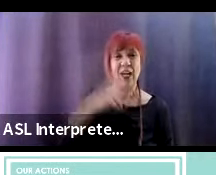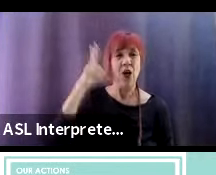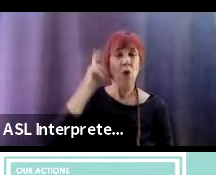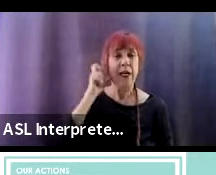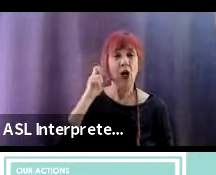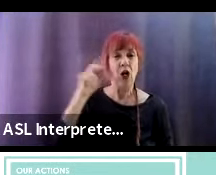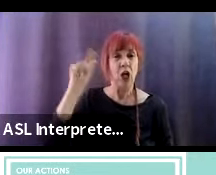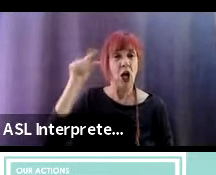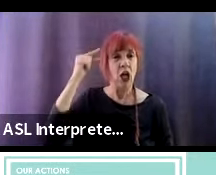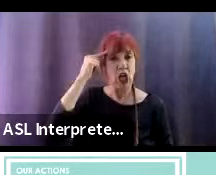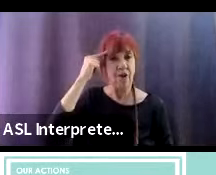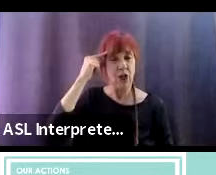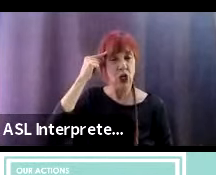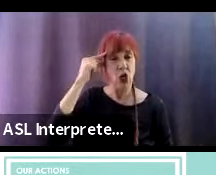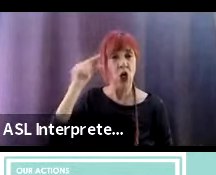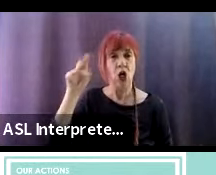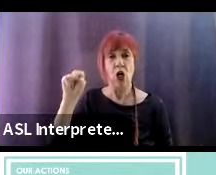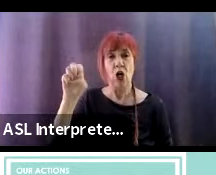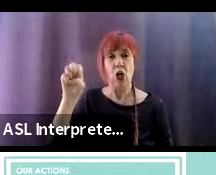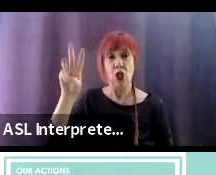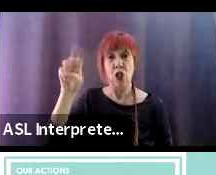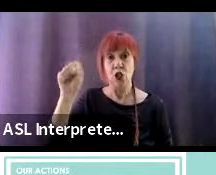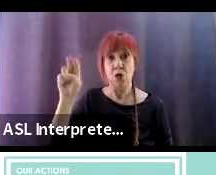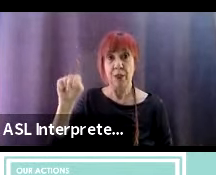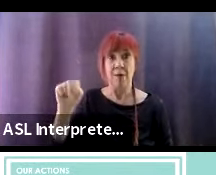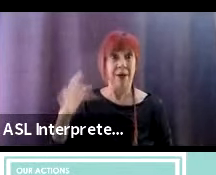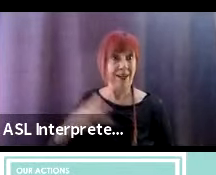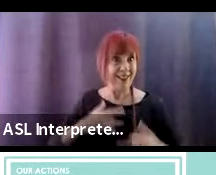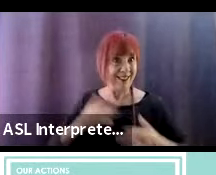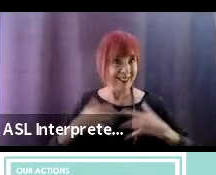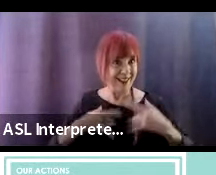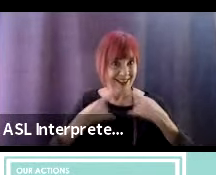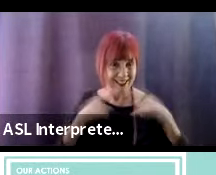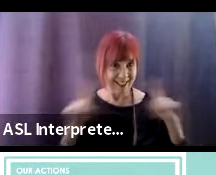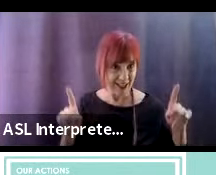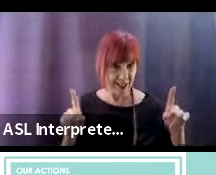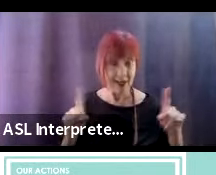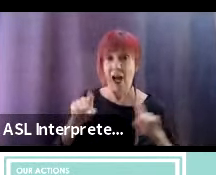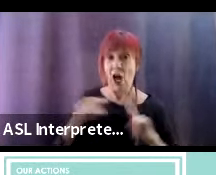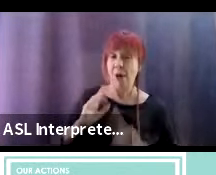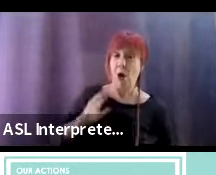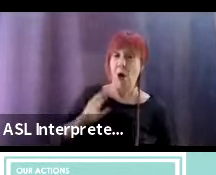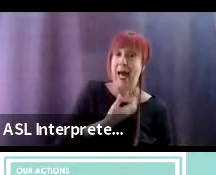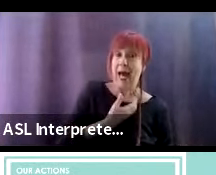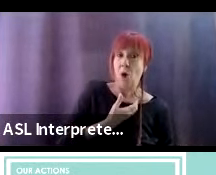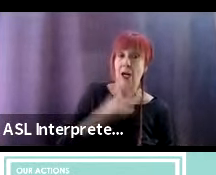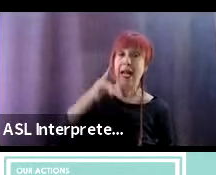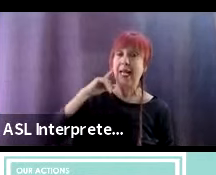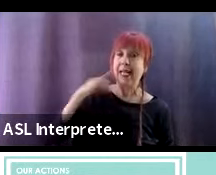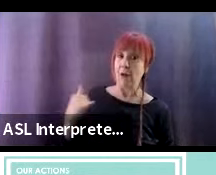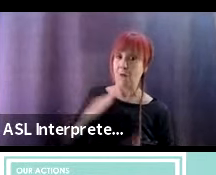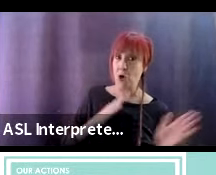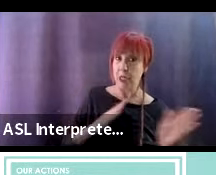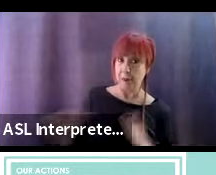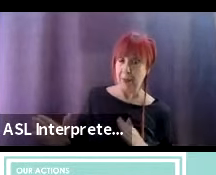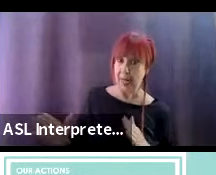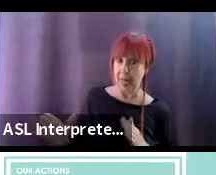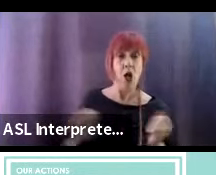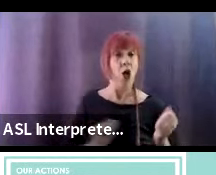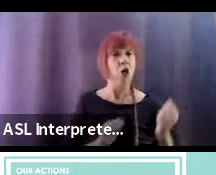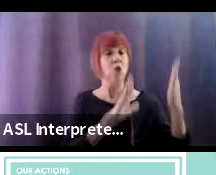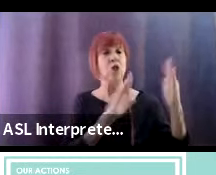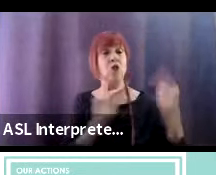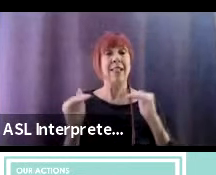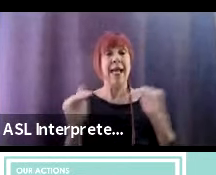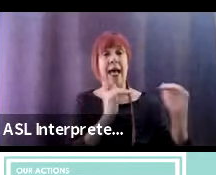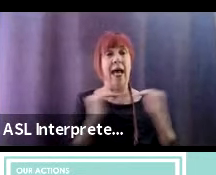the very exciting announcement about our California's plan to address